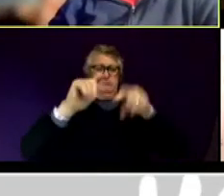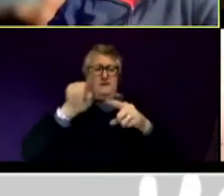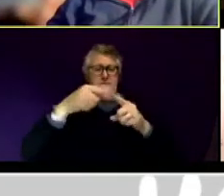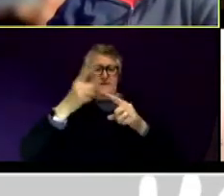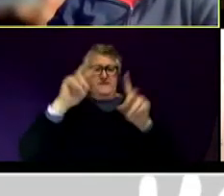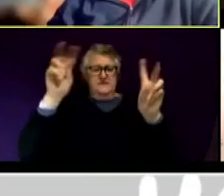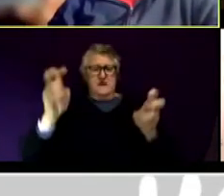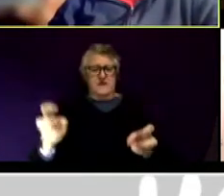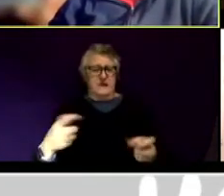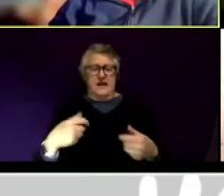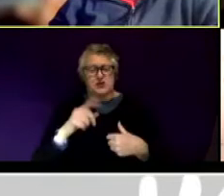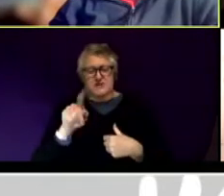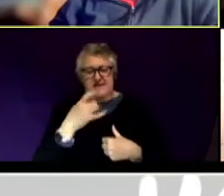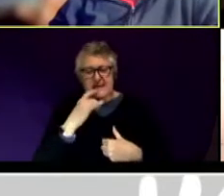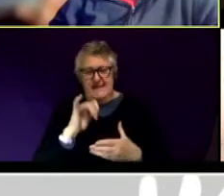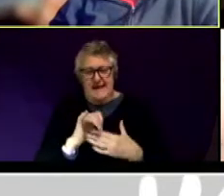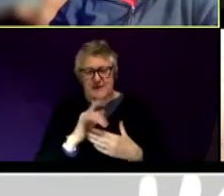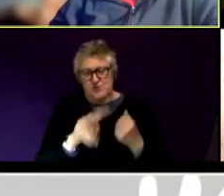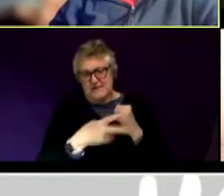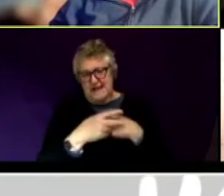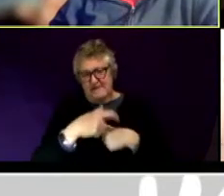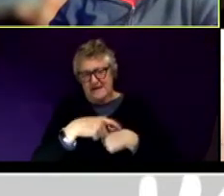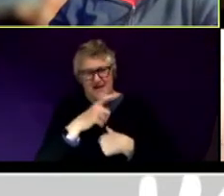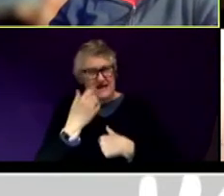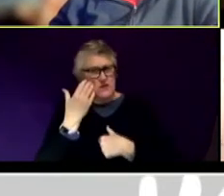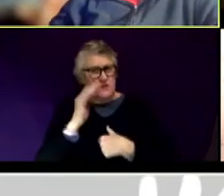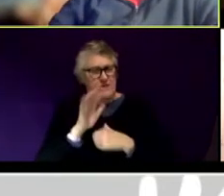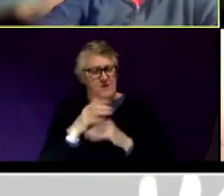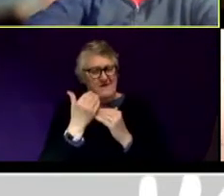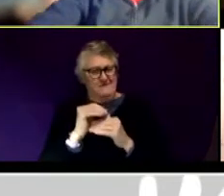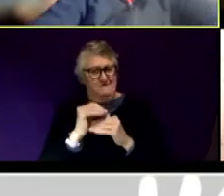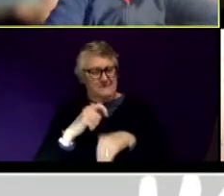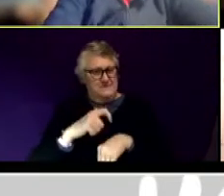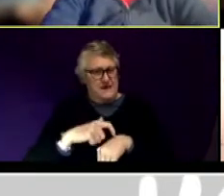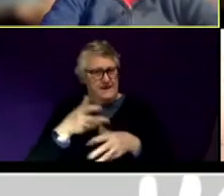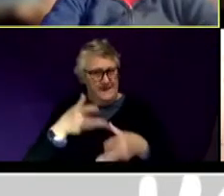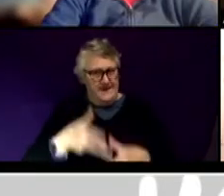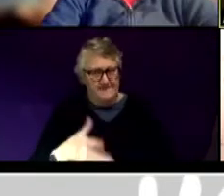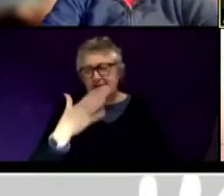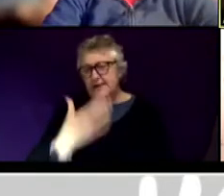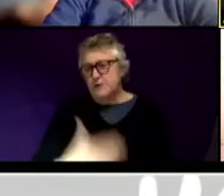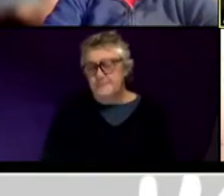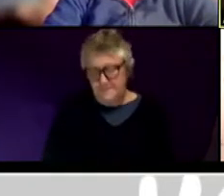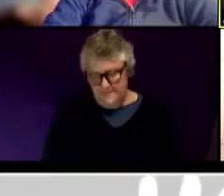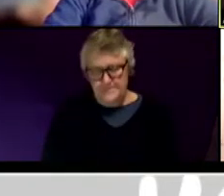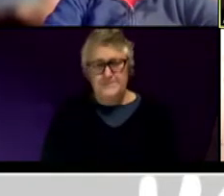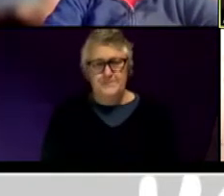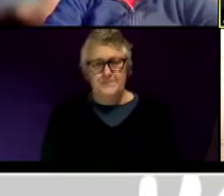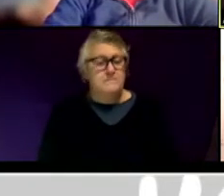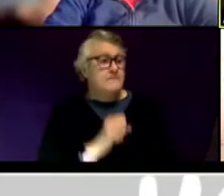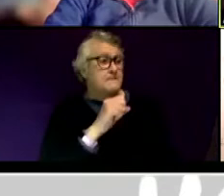too, to save time, because I know we only have that much time left. Thank you. Yes, thank you.